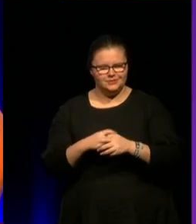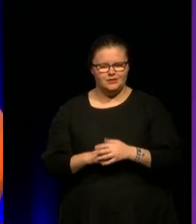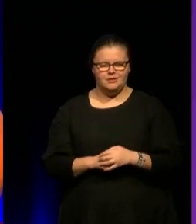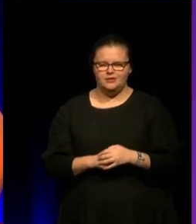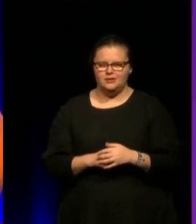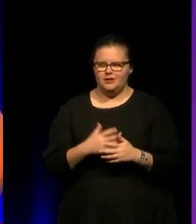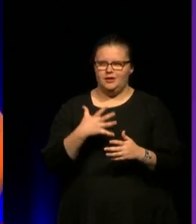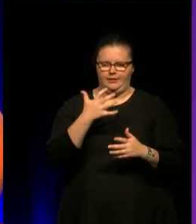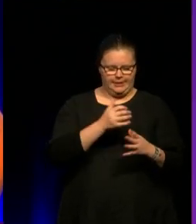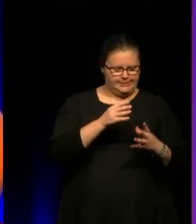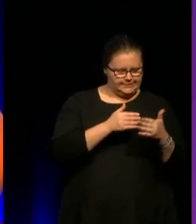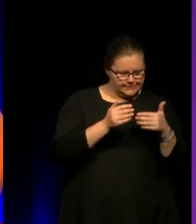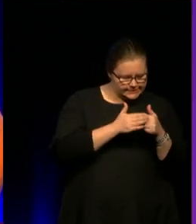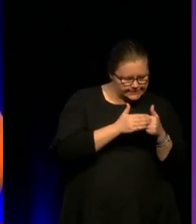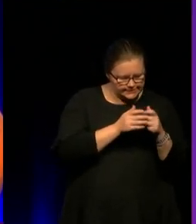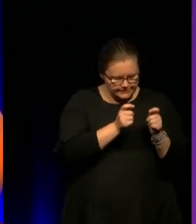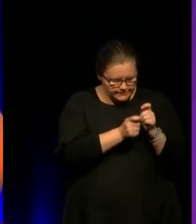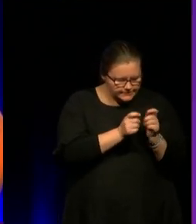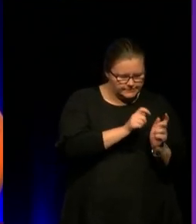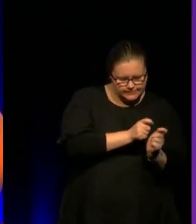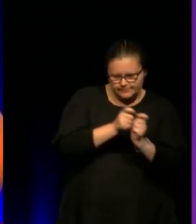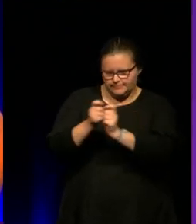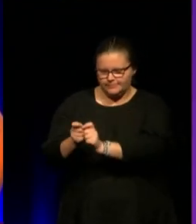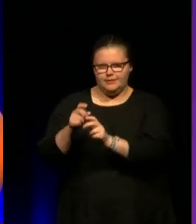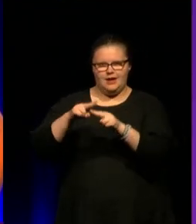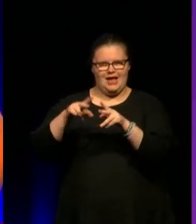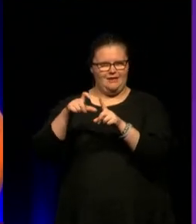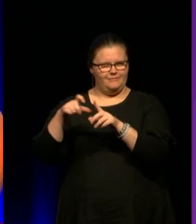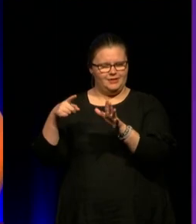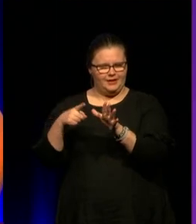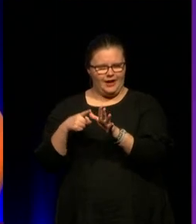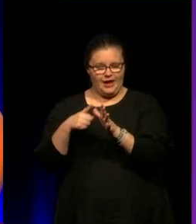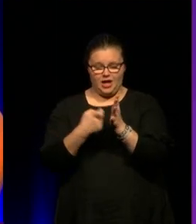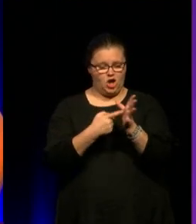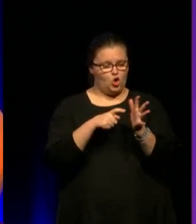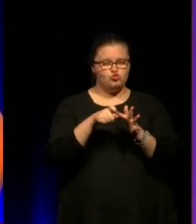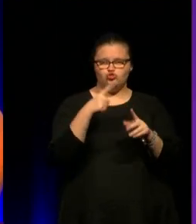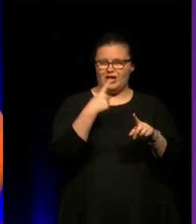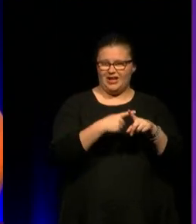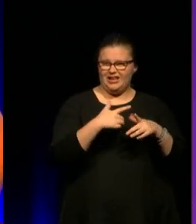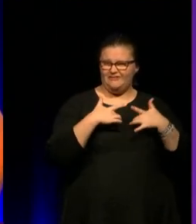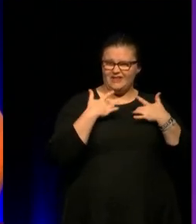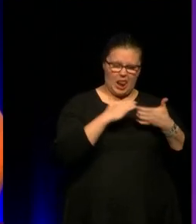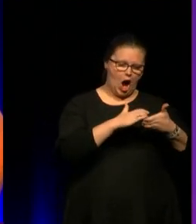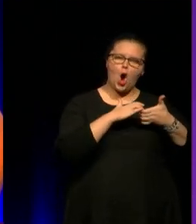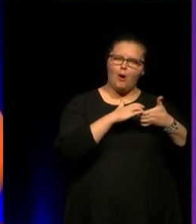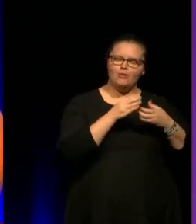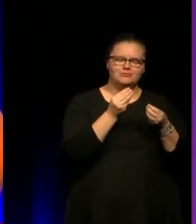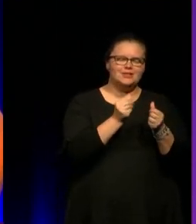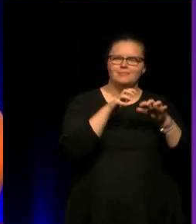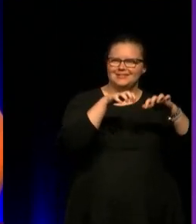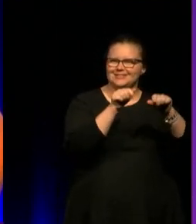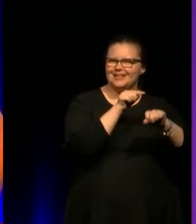to take to the FDA. And on the back of that, and RADx felt like they had some ownership of the success there. There